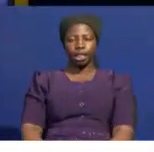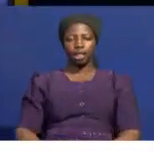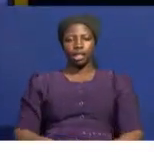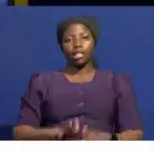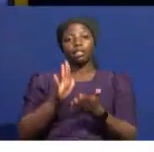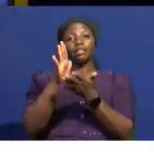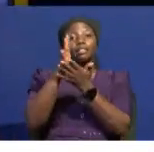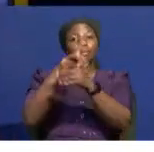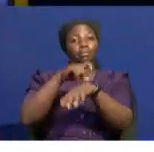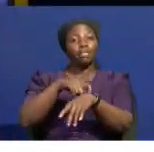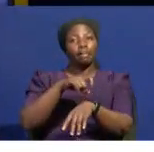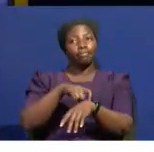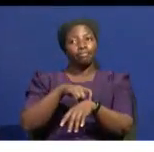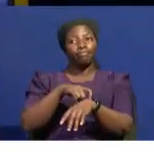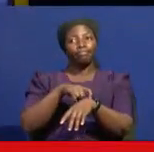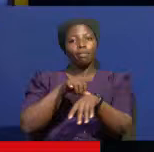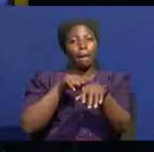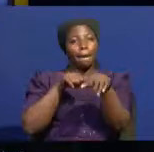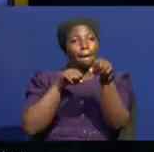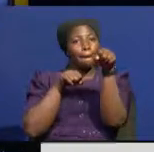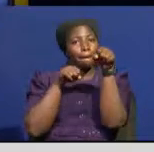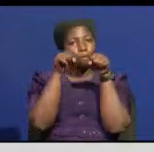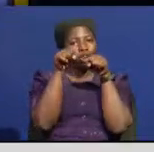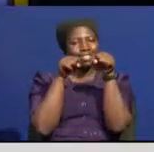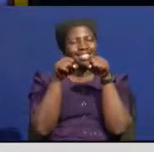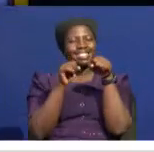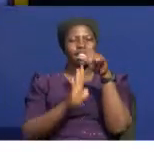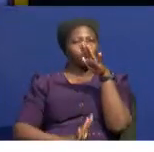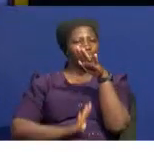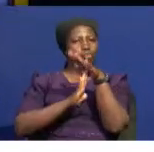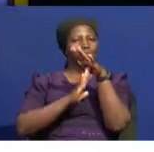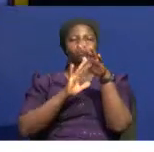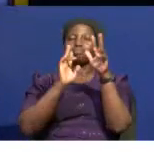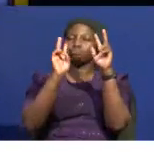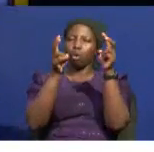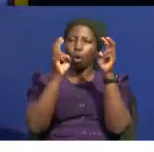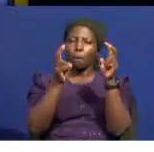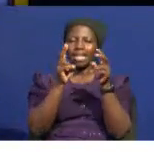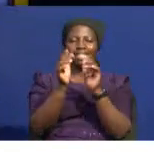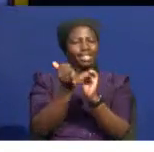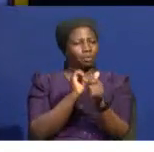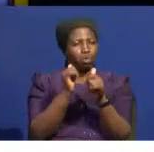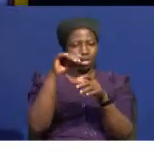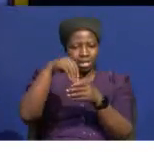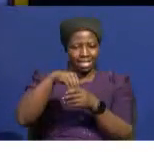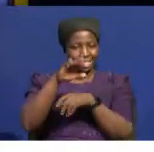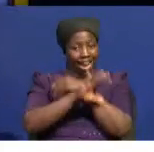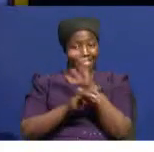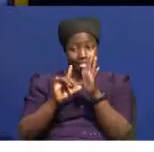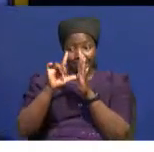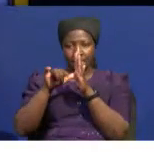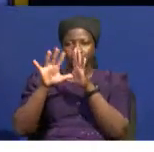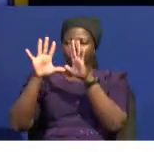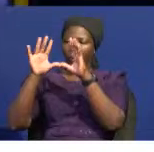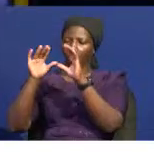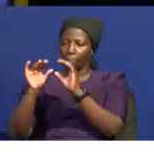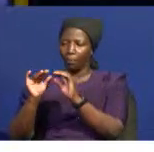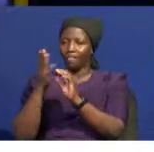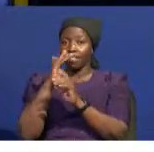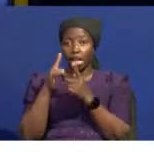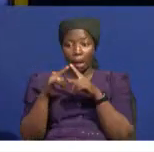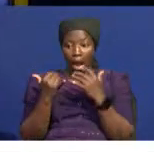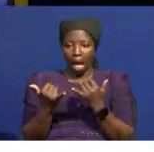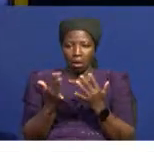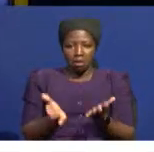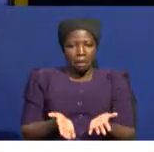Some time back, boxing was a major headline sport in this country. Then it went into a lull, but looks like it's getting